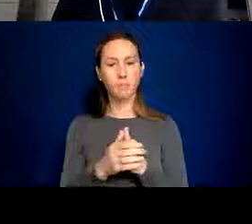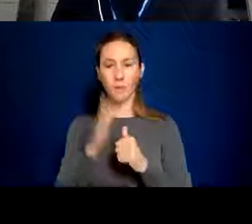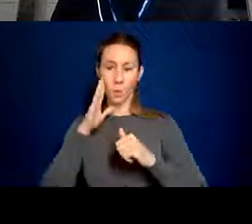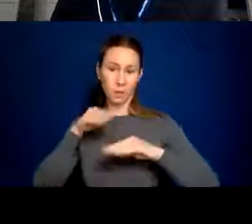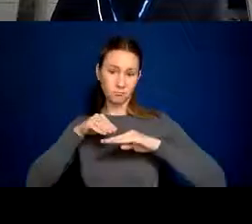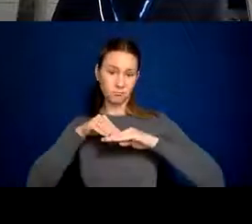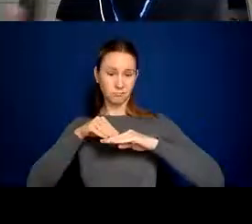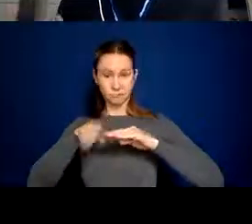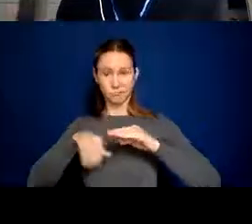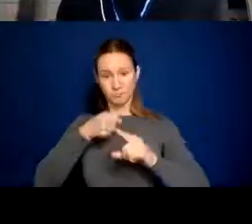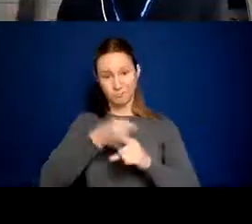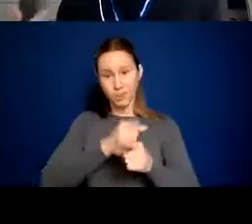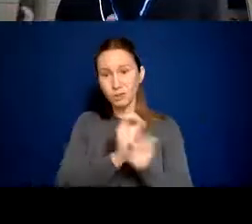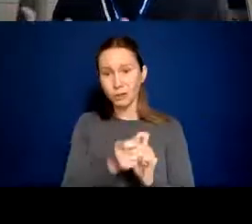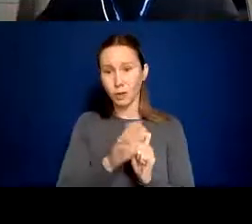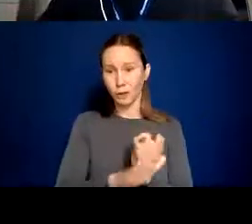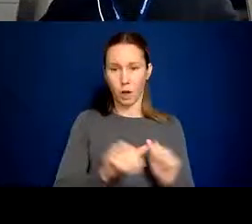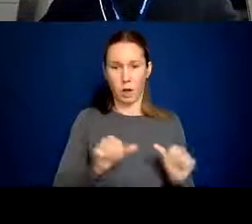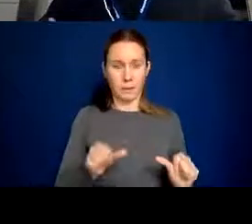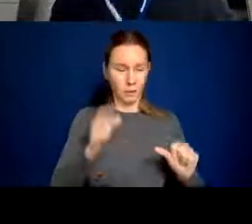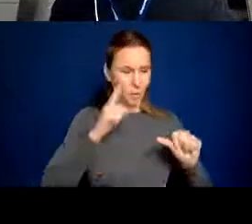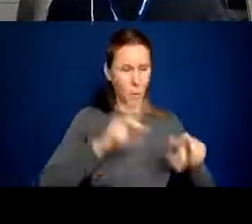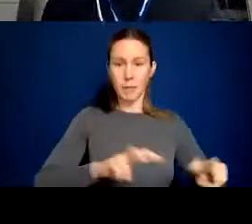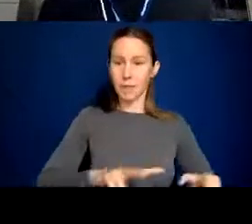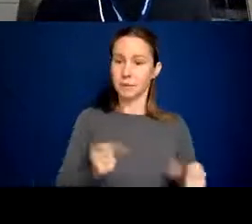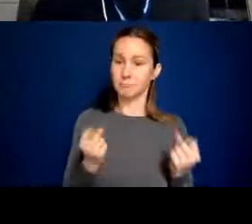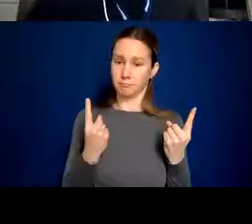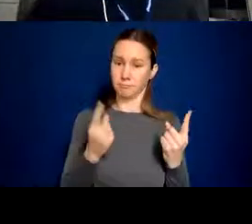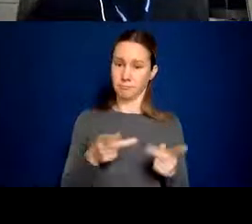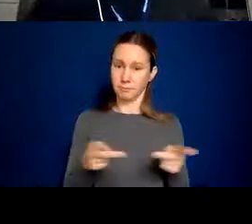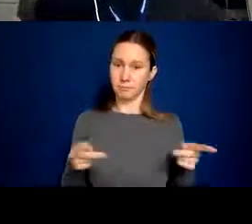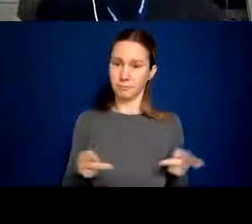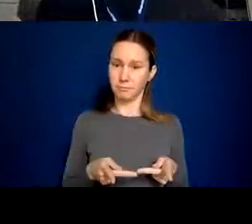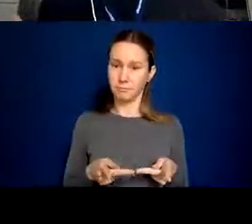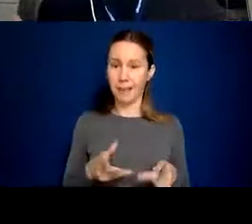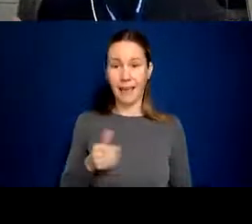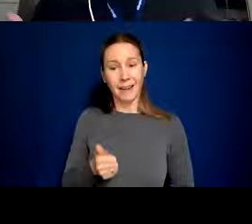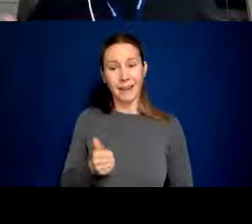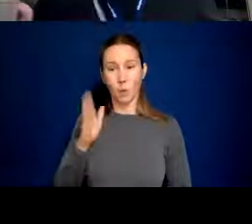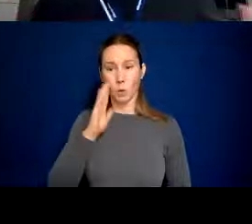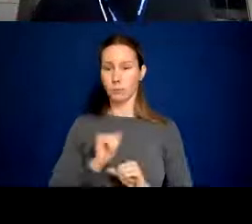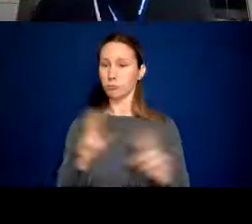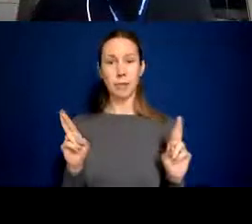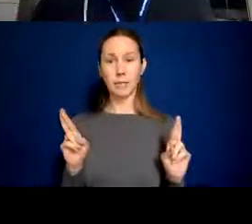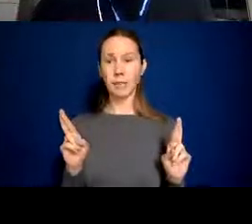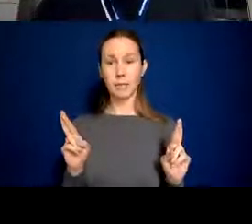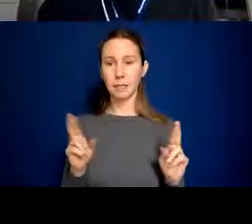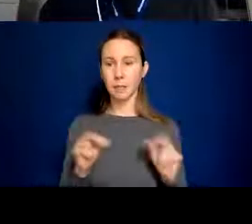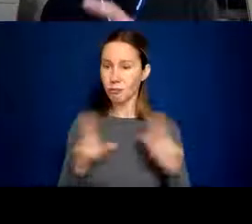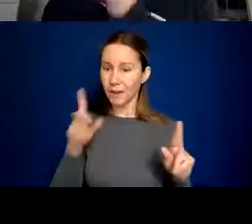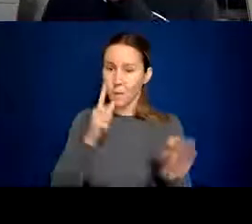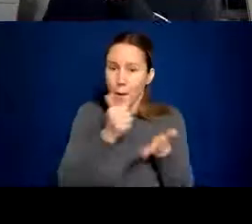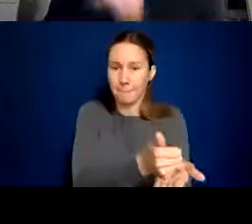assessment of the situation, their well-being, and their disposition, readiness to help the patient.